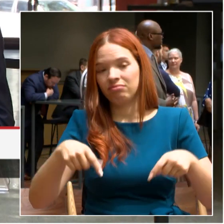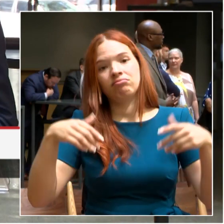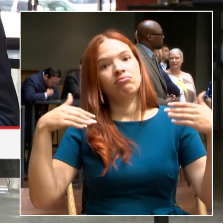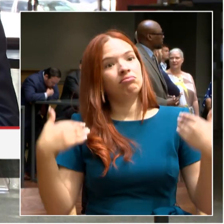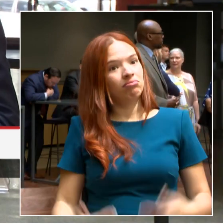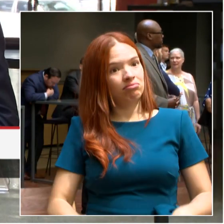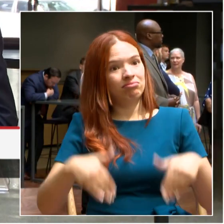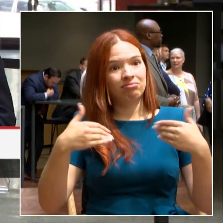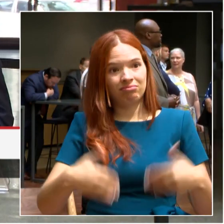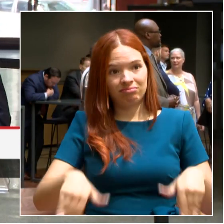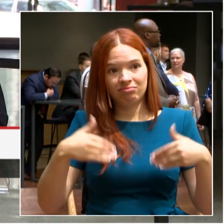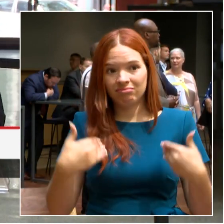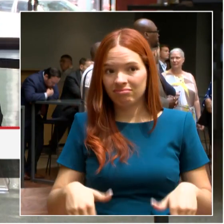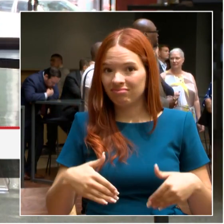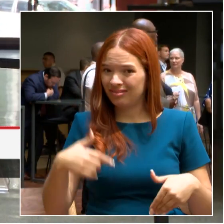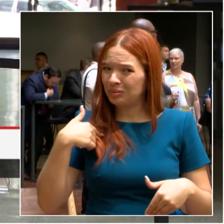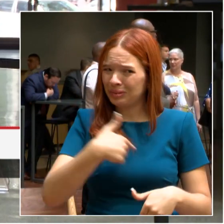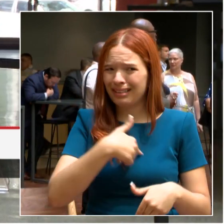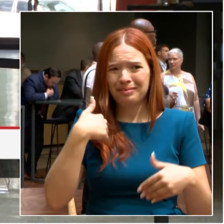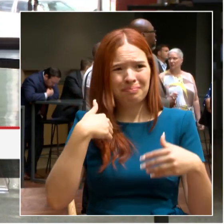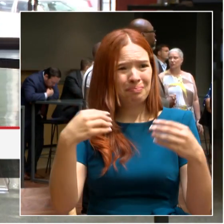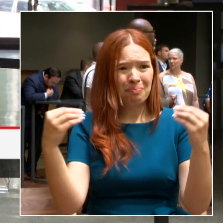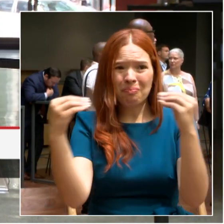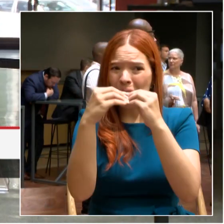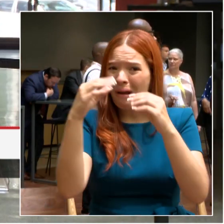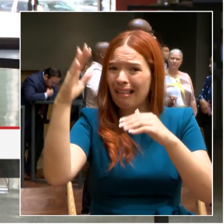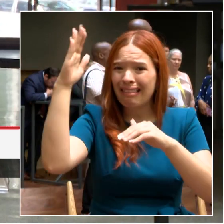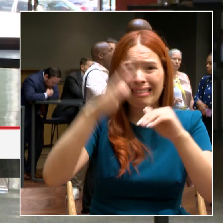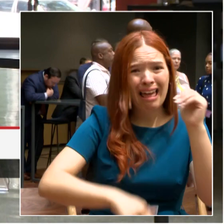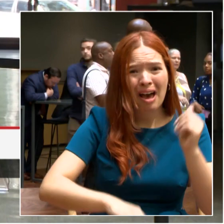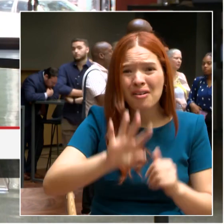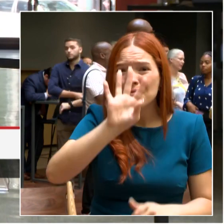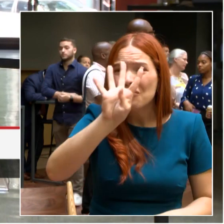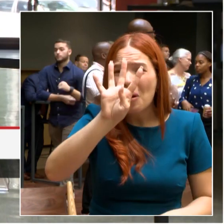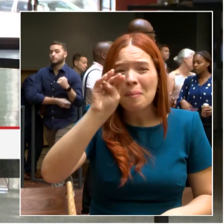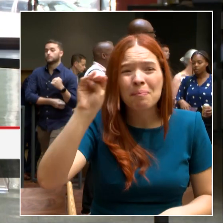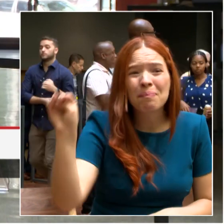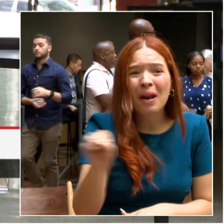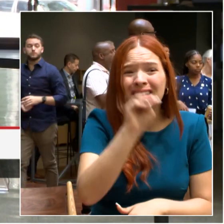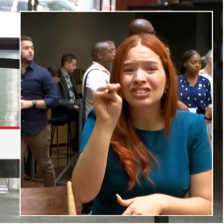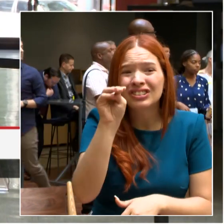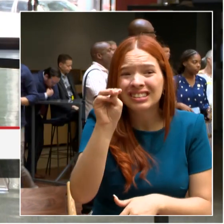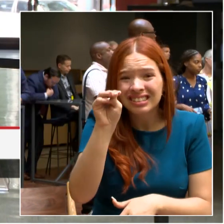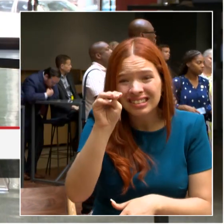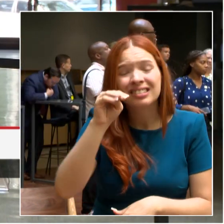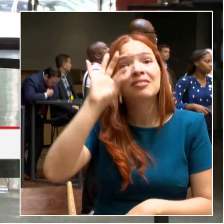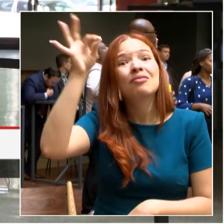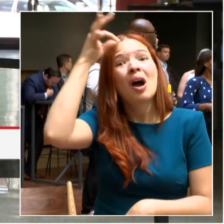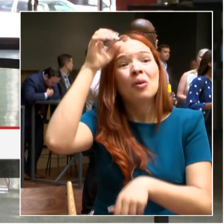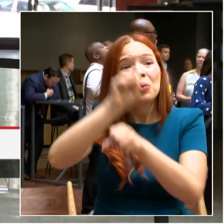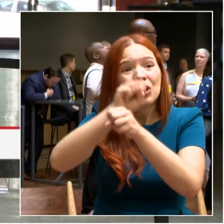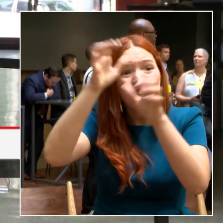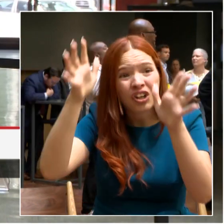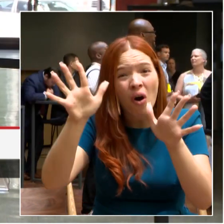workers across the United States. We're the largest employer in this region. We're the largest employer in the District of Columbia, and we take that